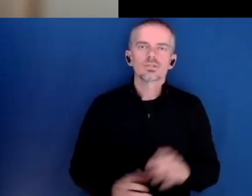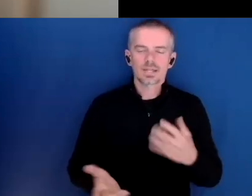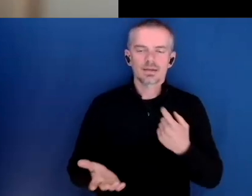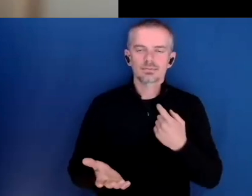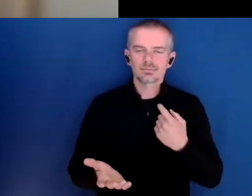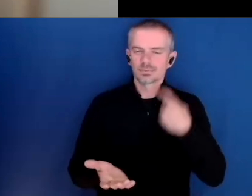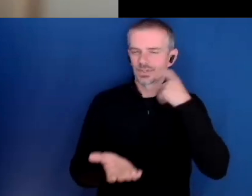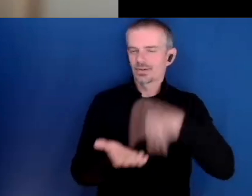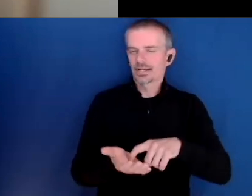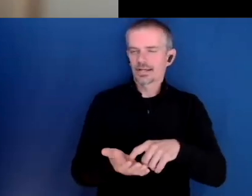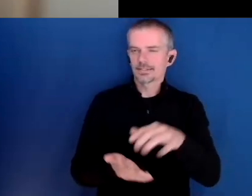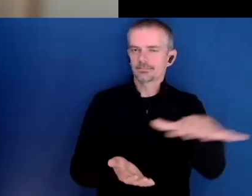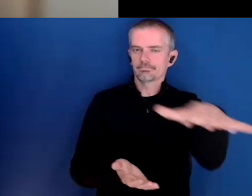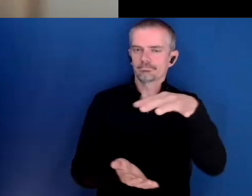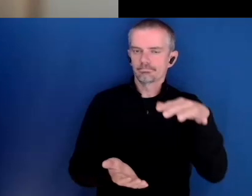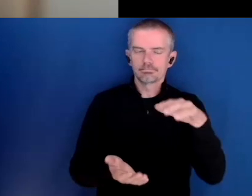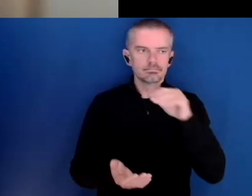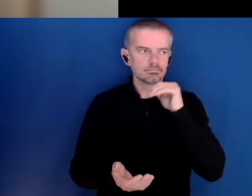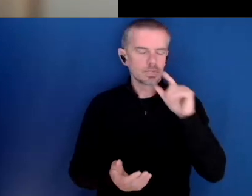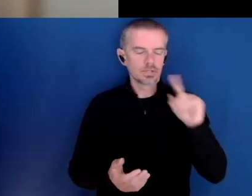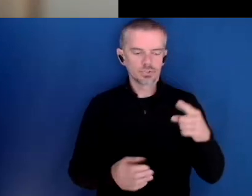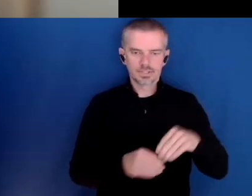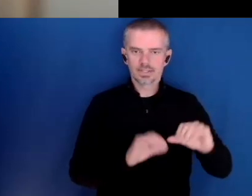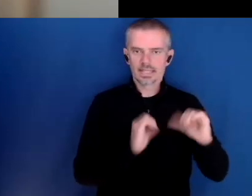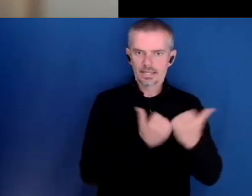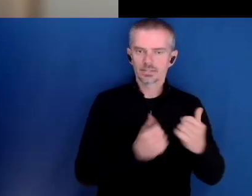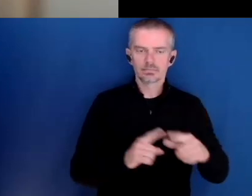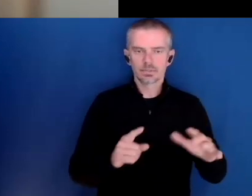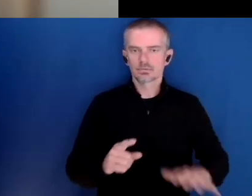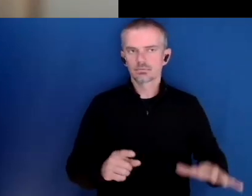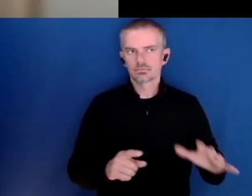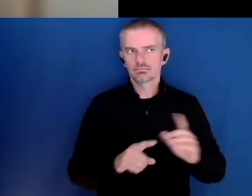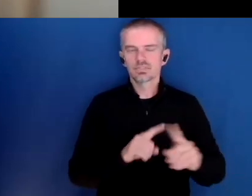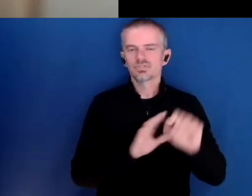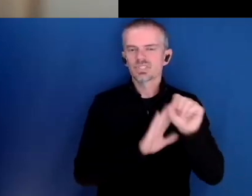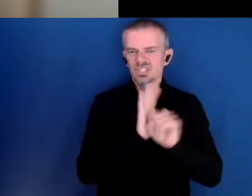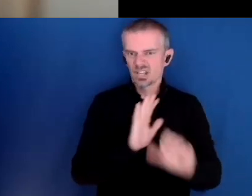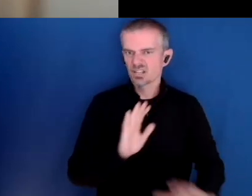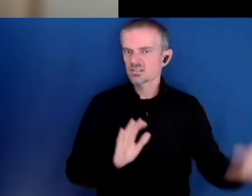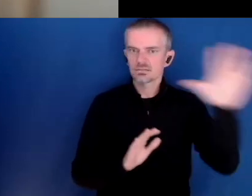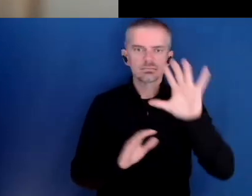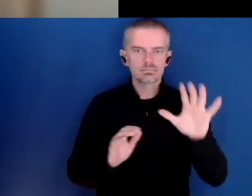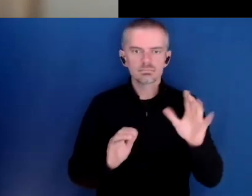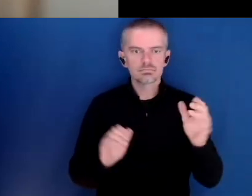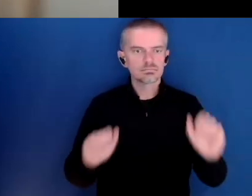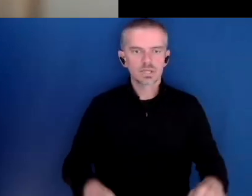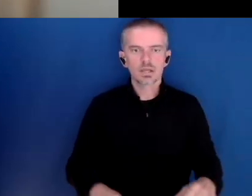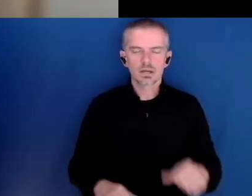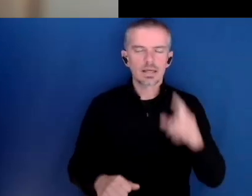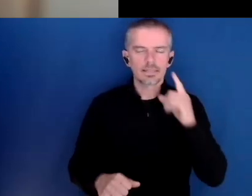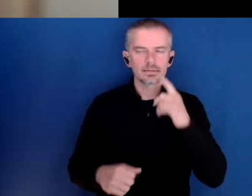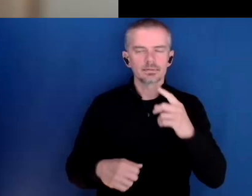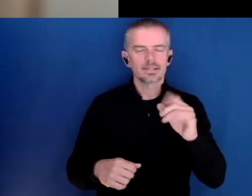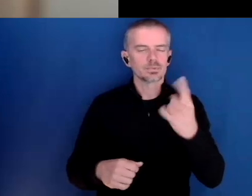across the board, not just agency-wide, but across states. And I believe it's being addressed.